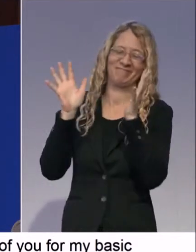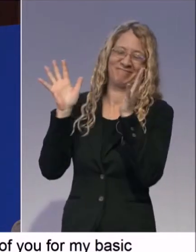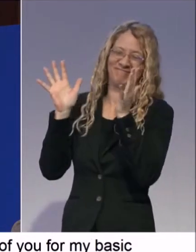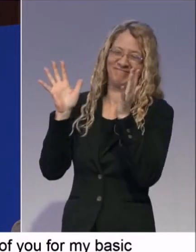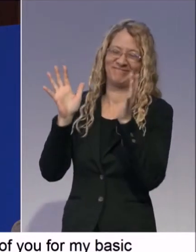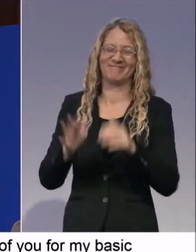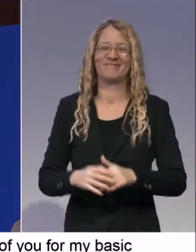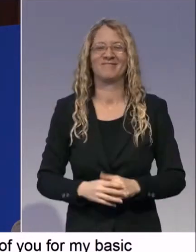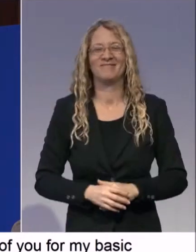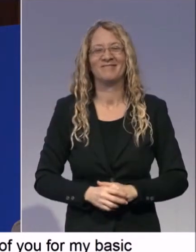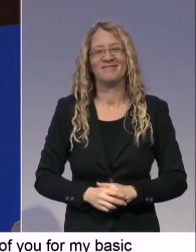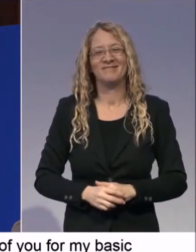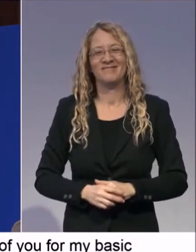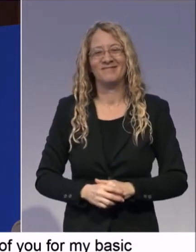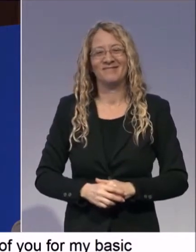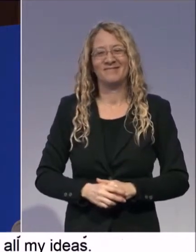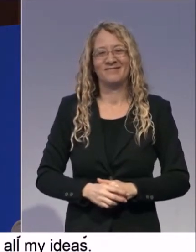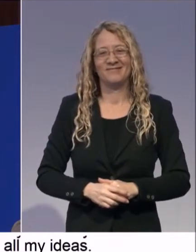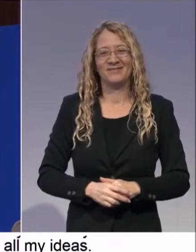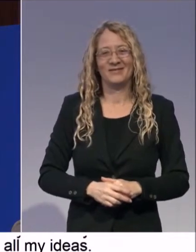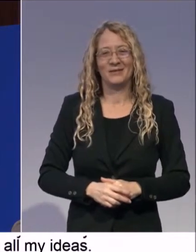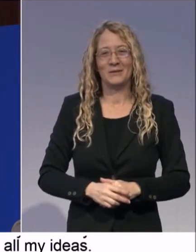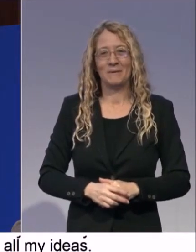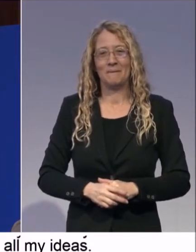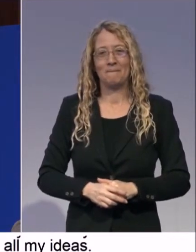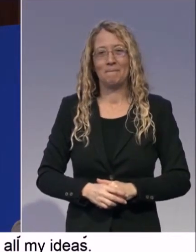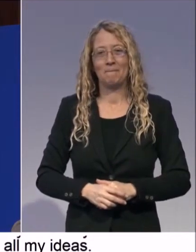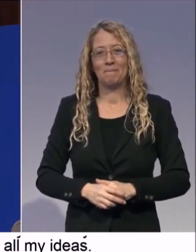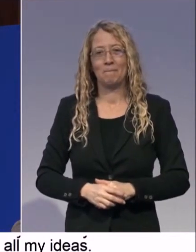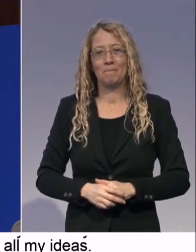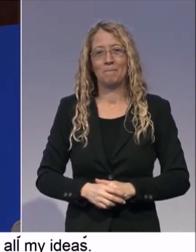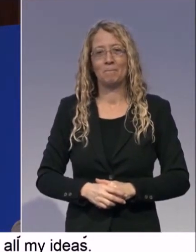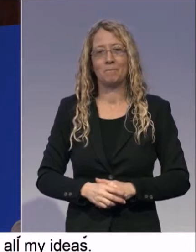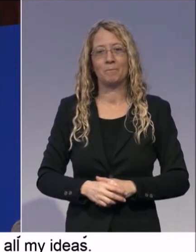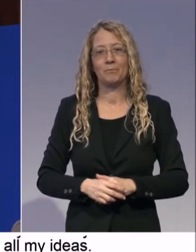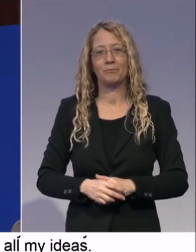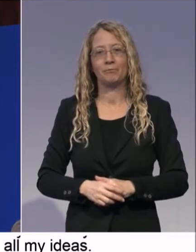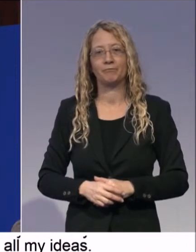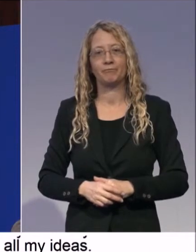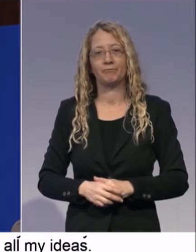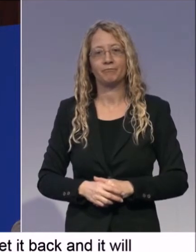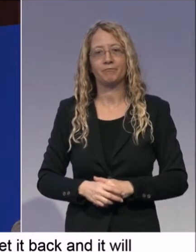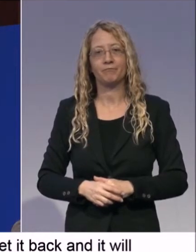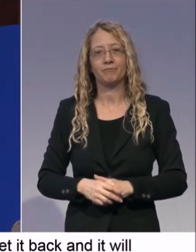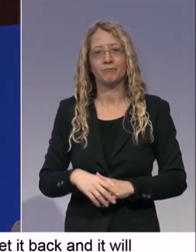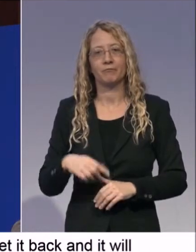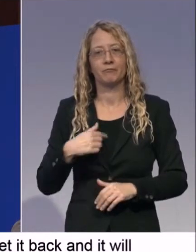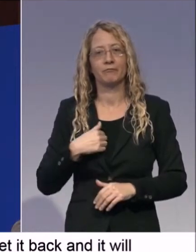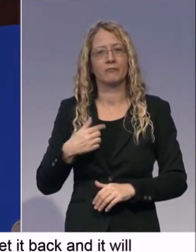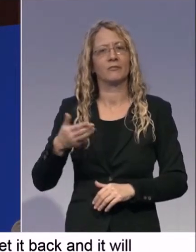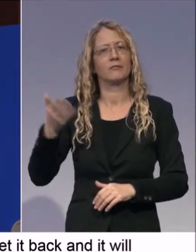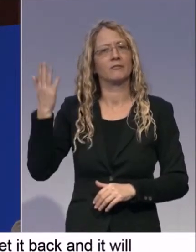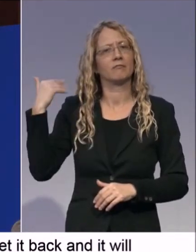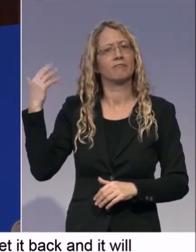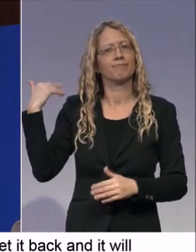Okay, my story began when I was 15 years